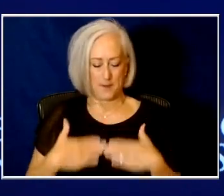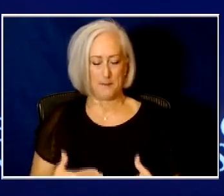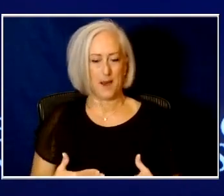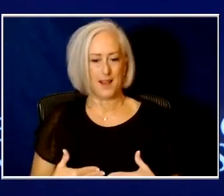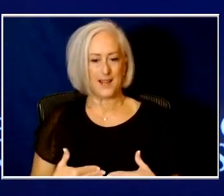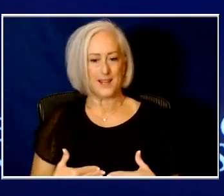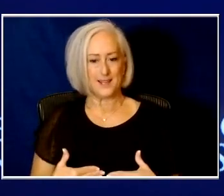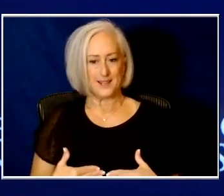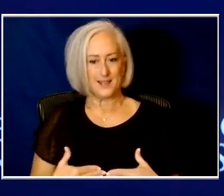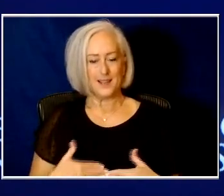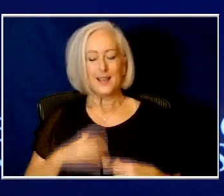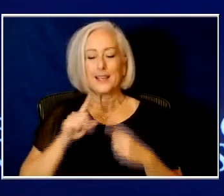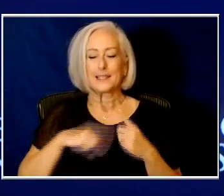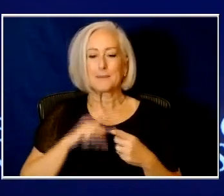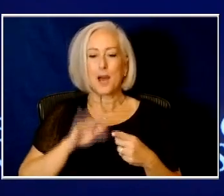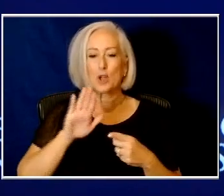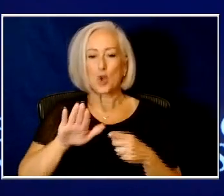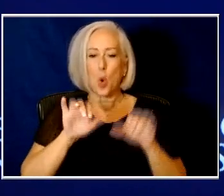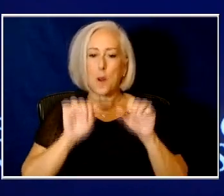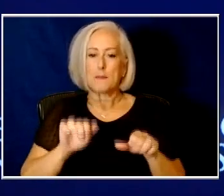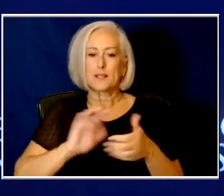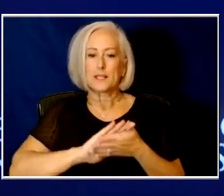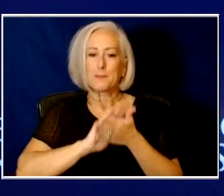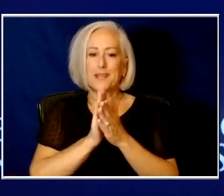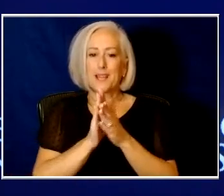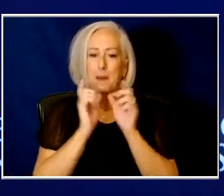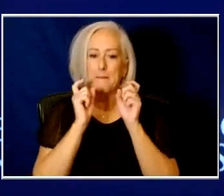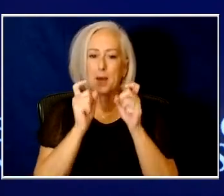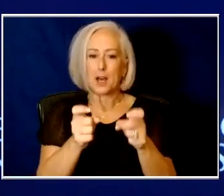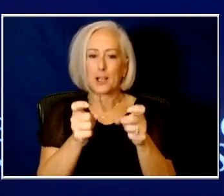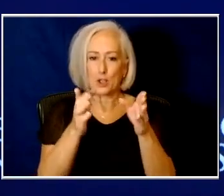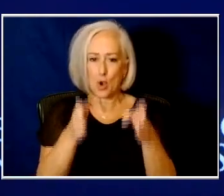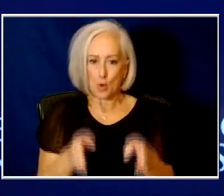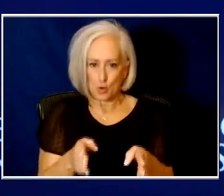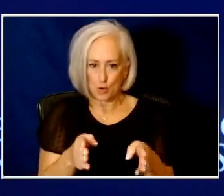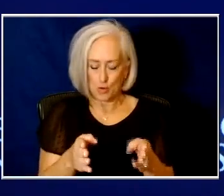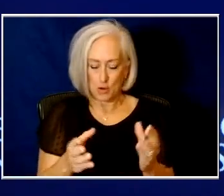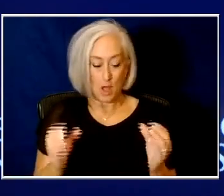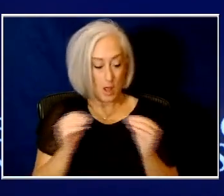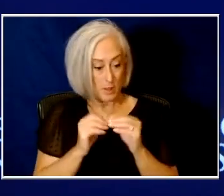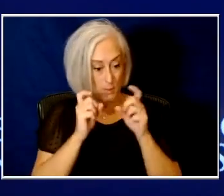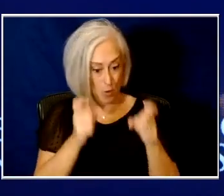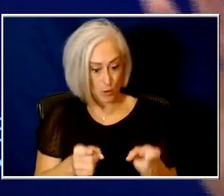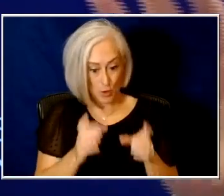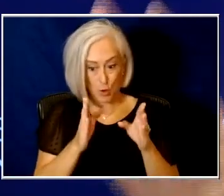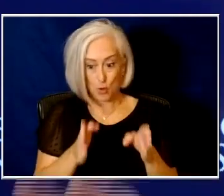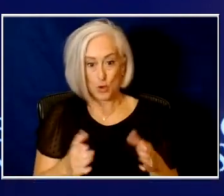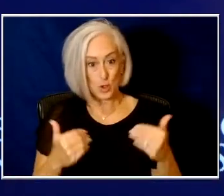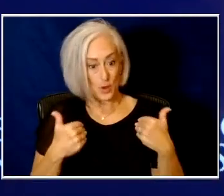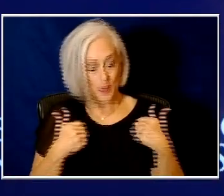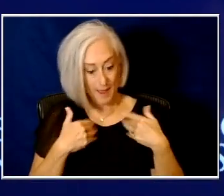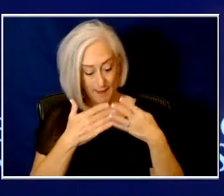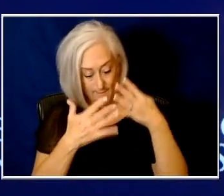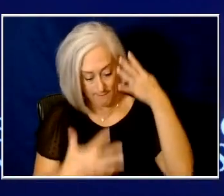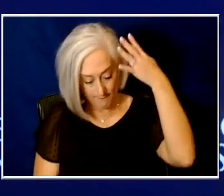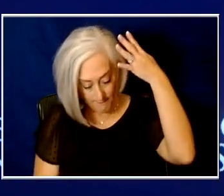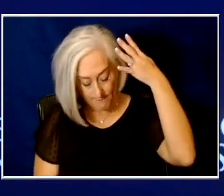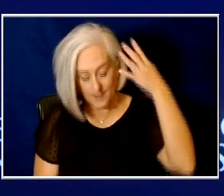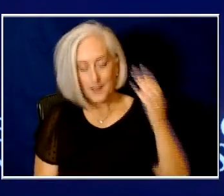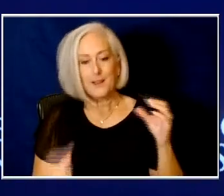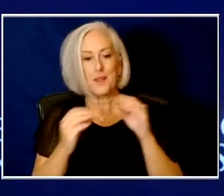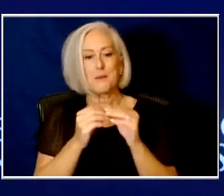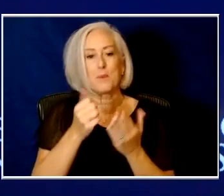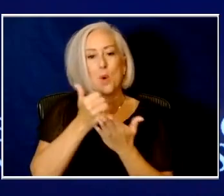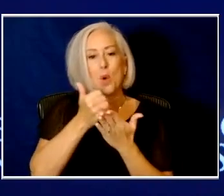your ability to be a donor. And the more donors we have, the more we're all helped by that. And the other, just to say, remarkable part of this